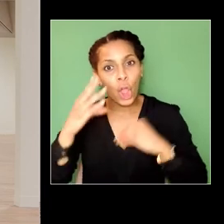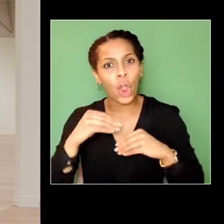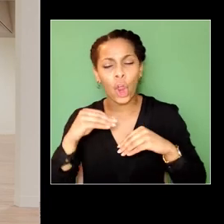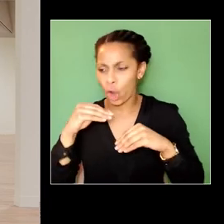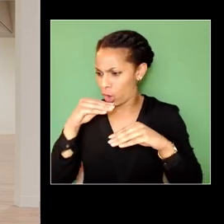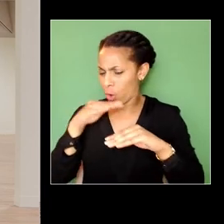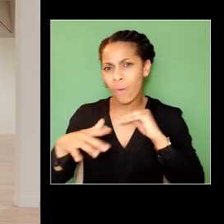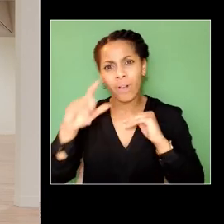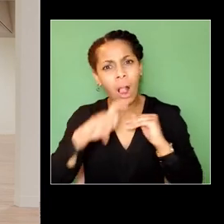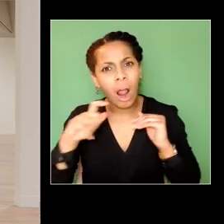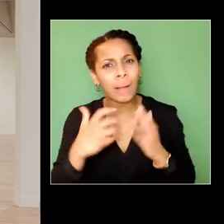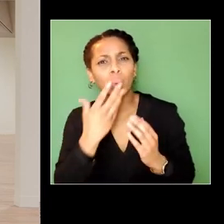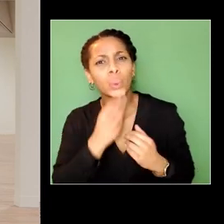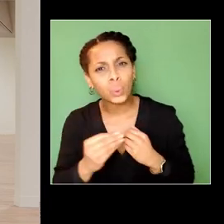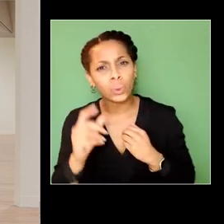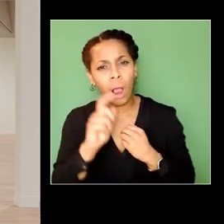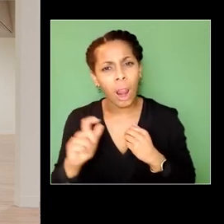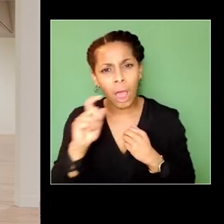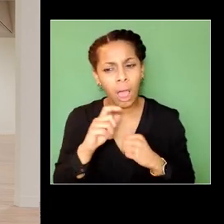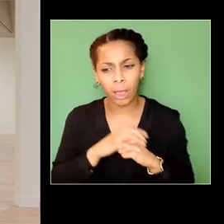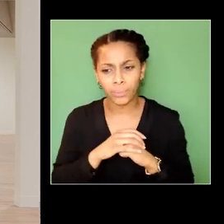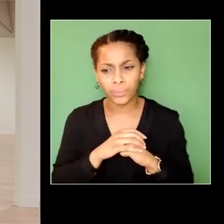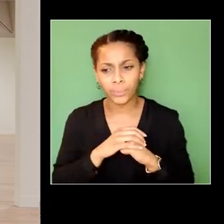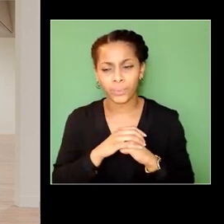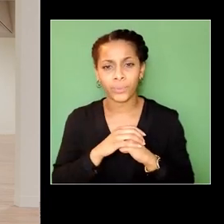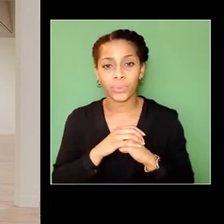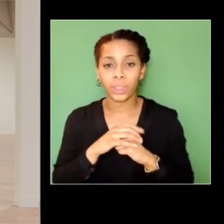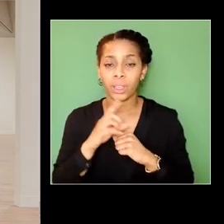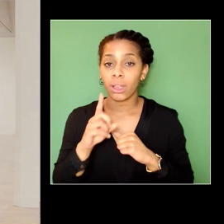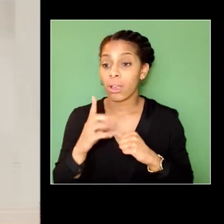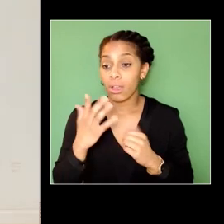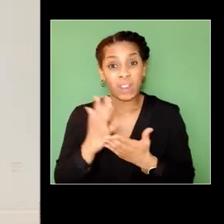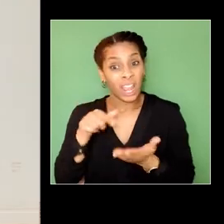And because no color exists in a vacuum,